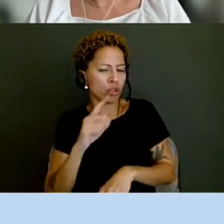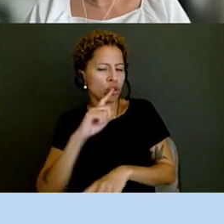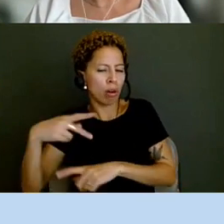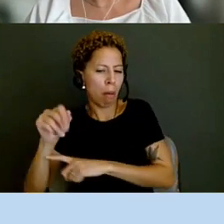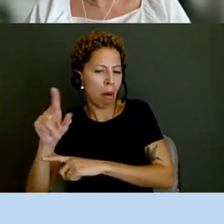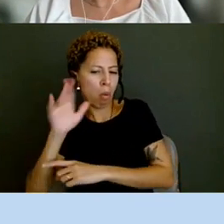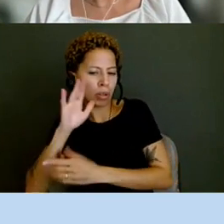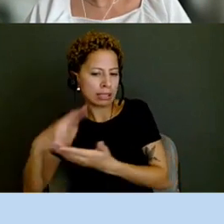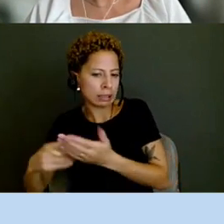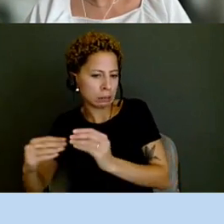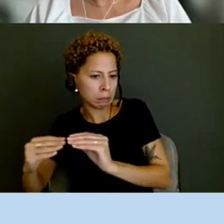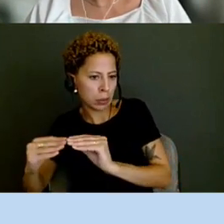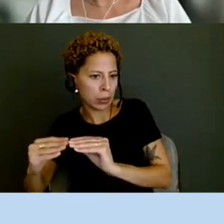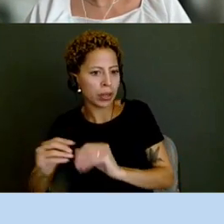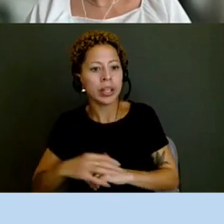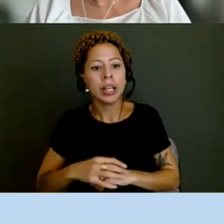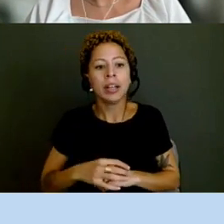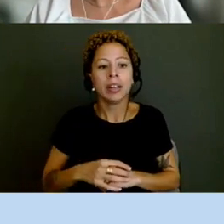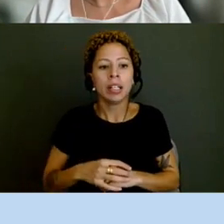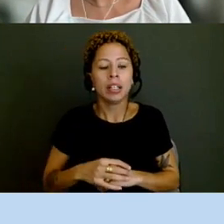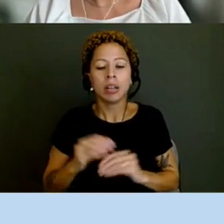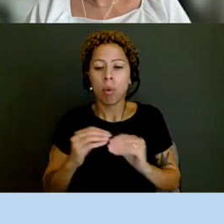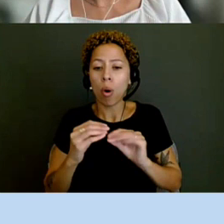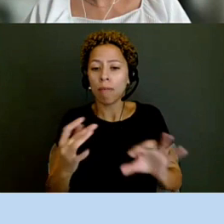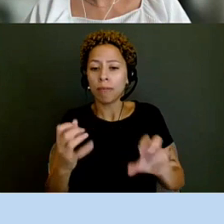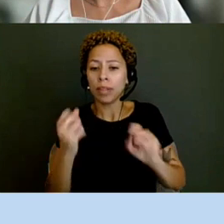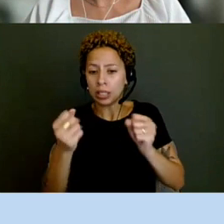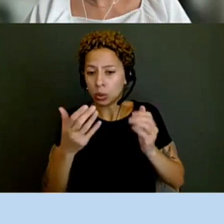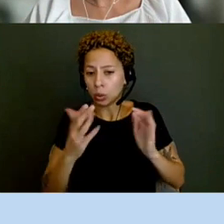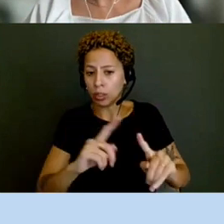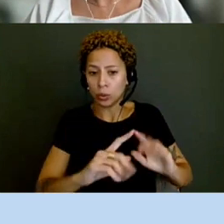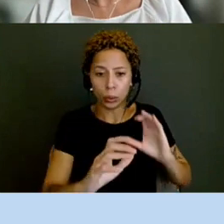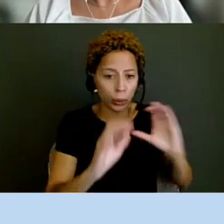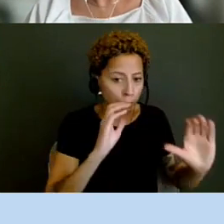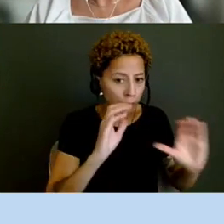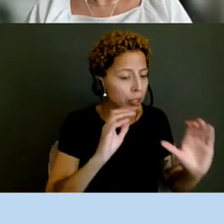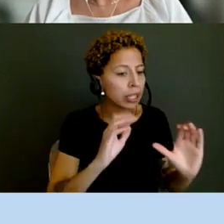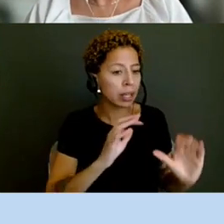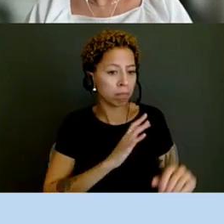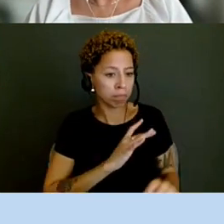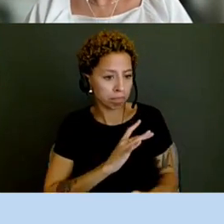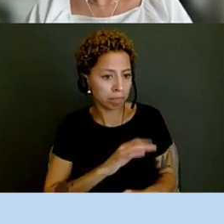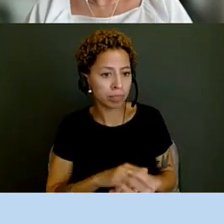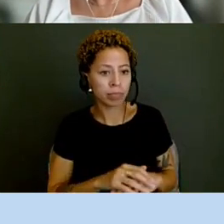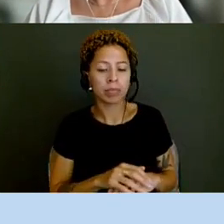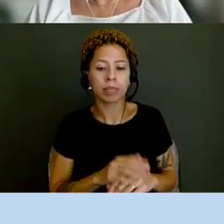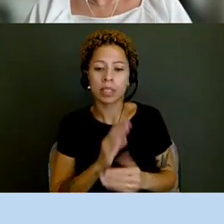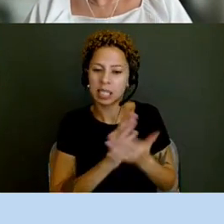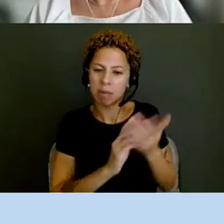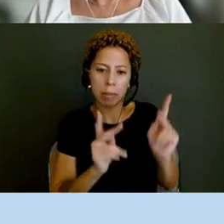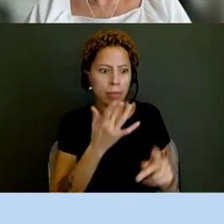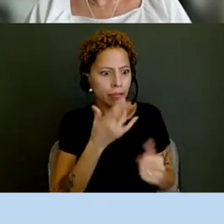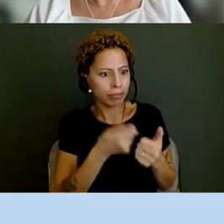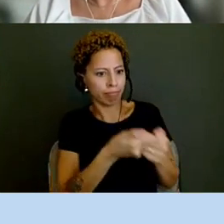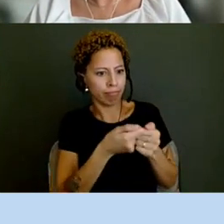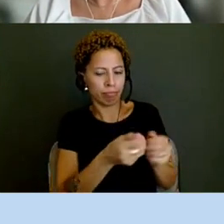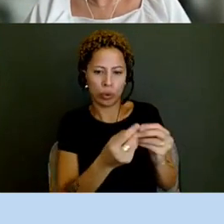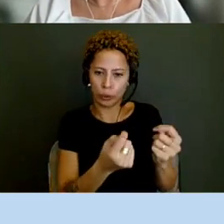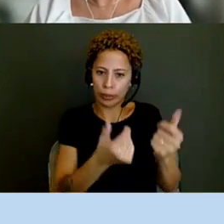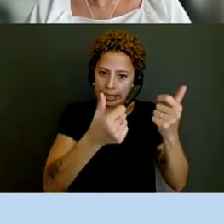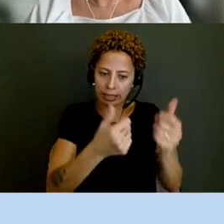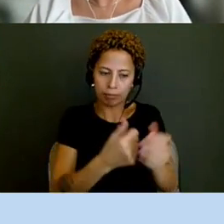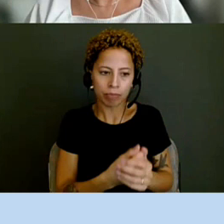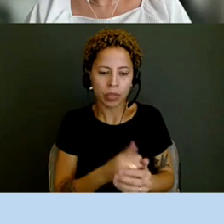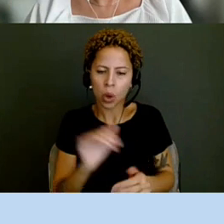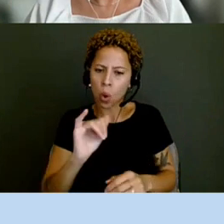great. We like that it's a faster and easier way to communicate. Some people prefer that. And it's also a secure way